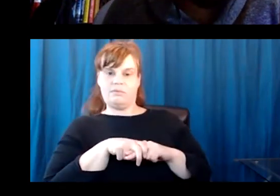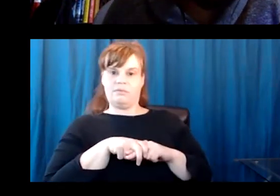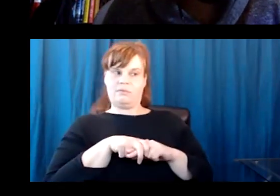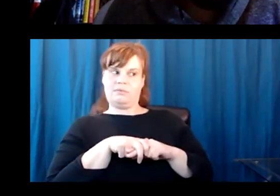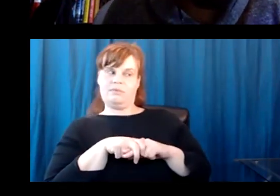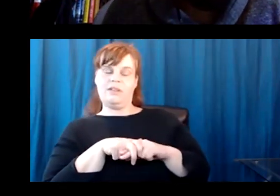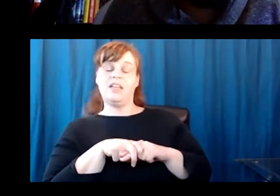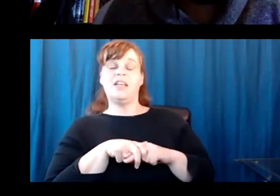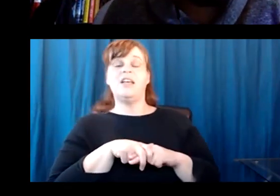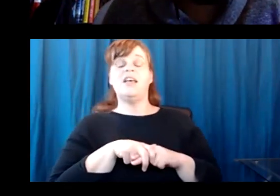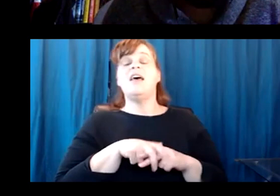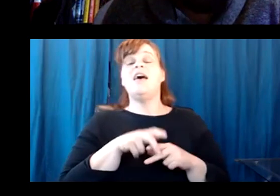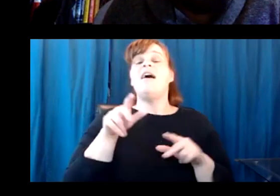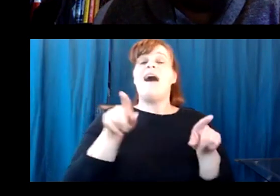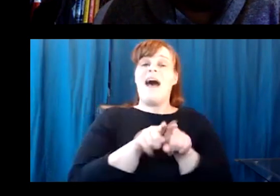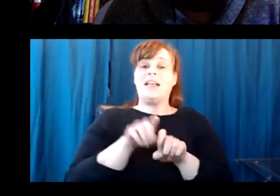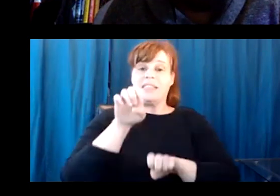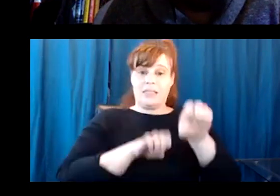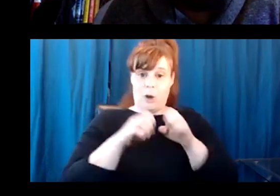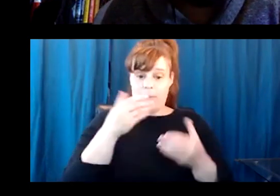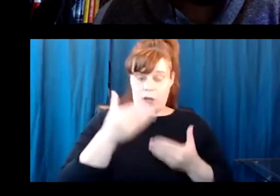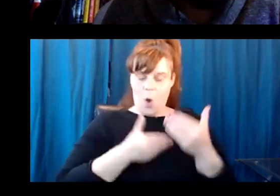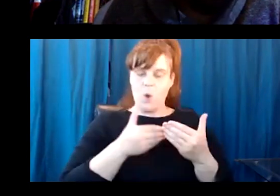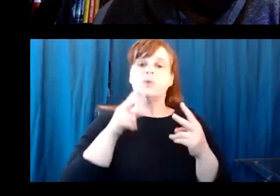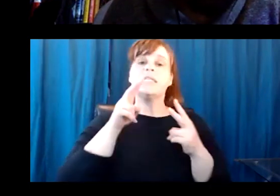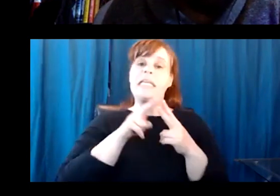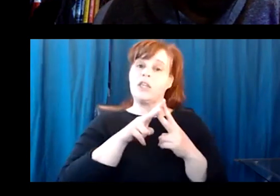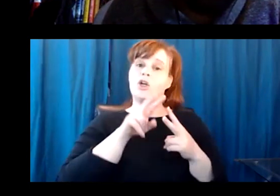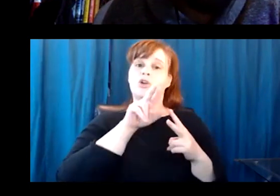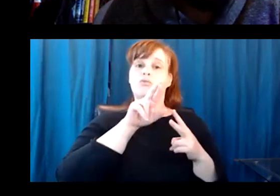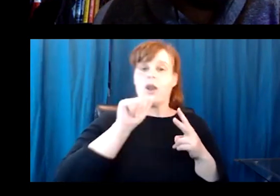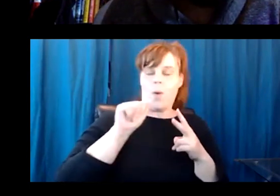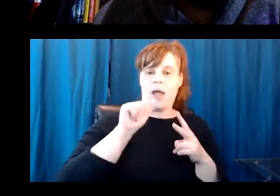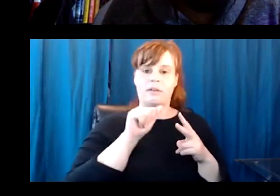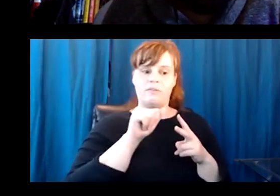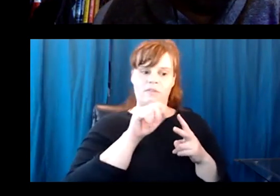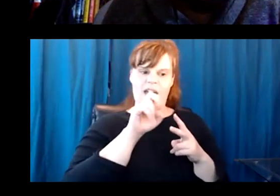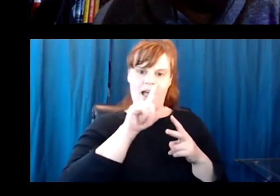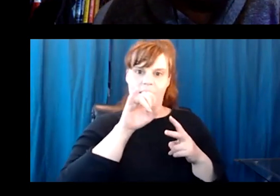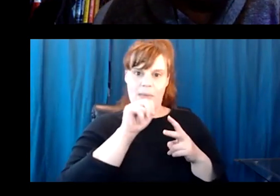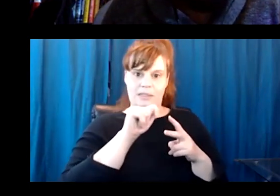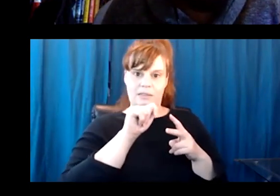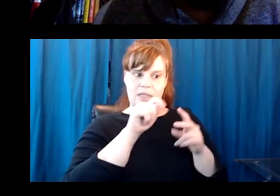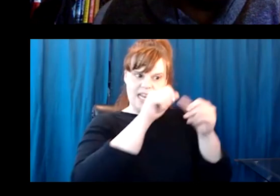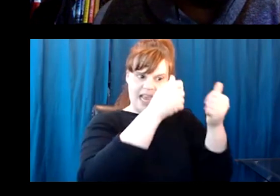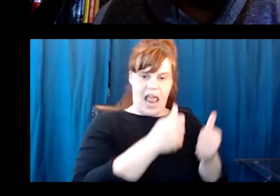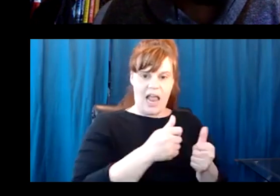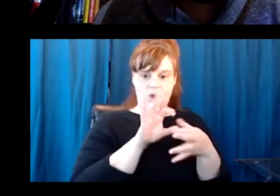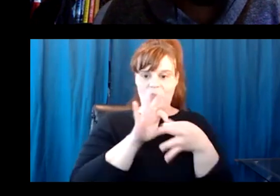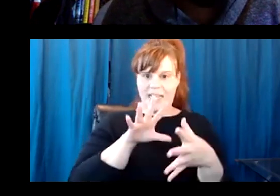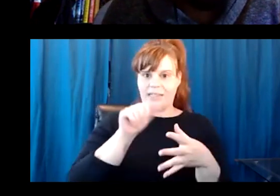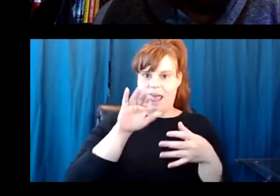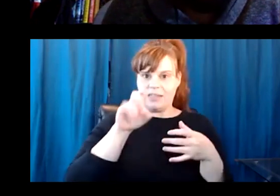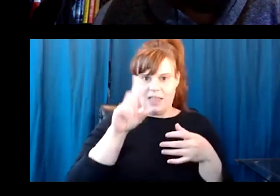the radioactive element in the box decays, triggering the release of an acid that will kill the cat, or the